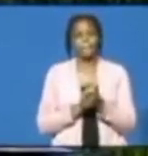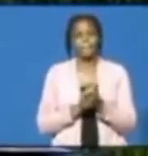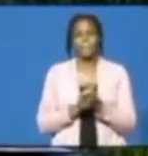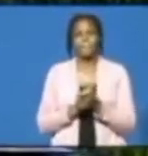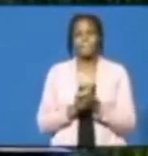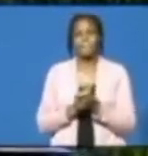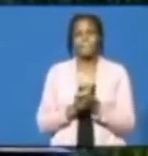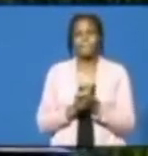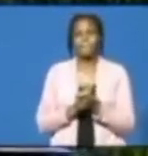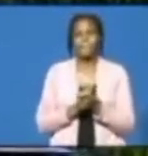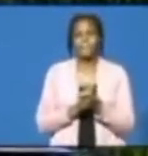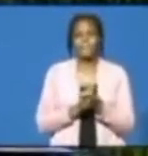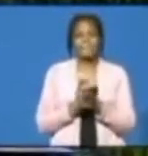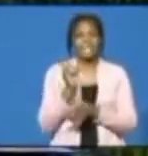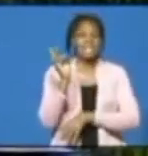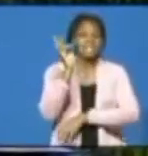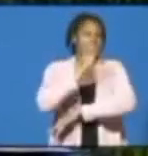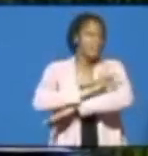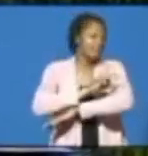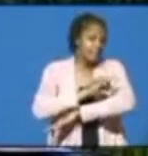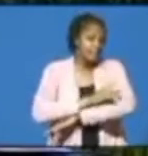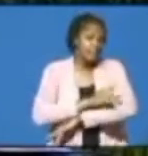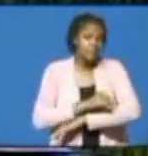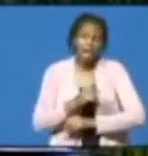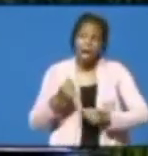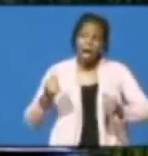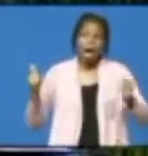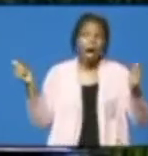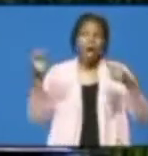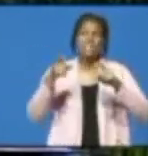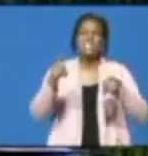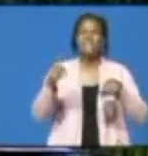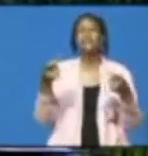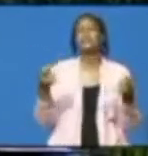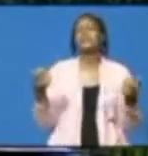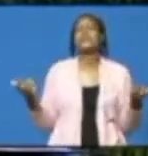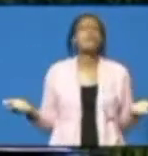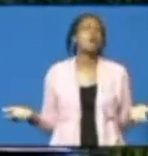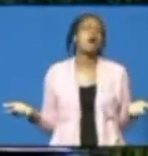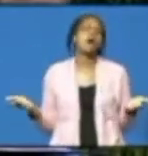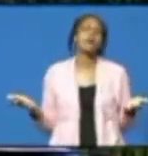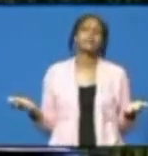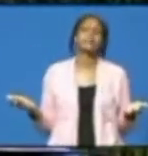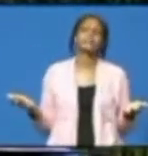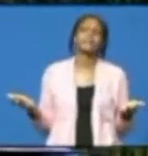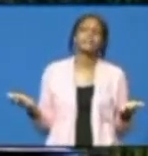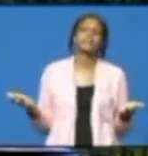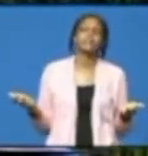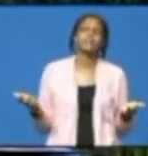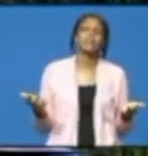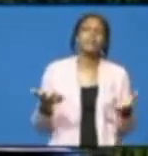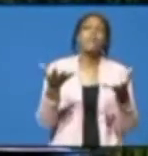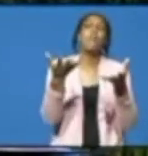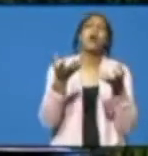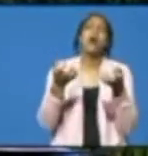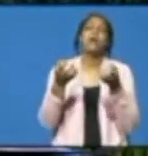But Seventh-day Adventists, all we need to do is just a little